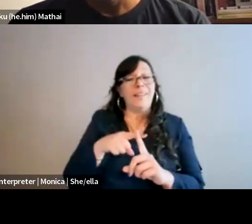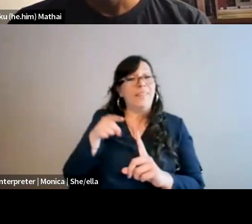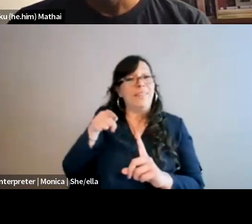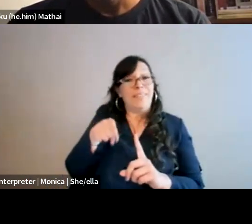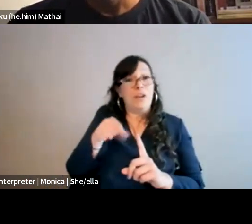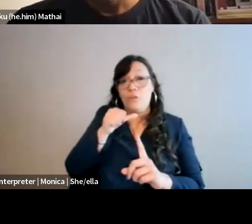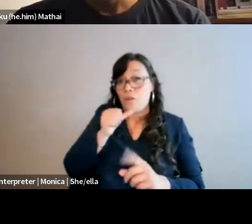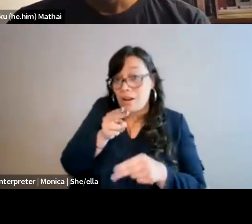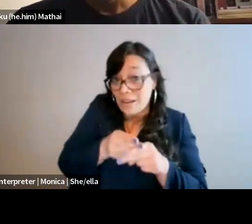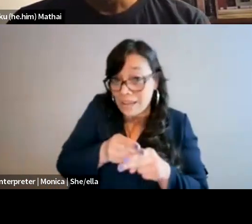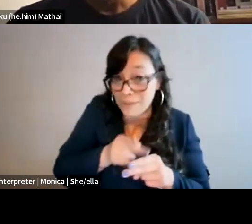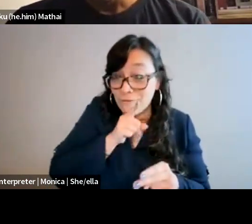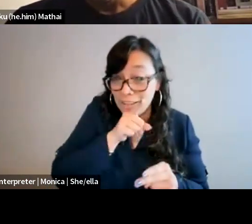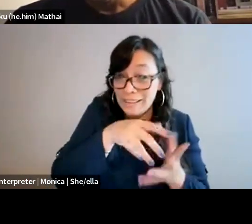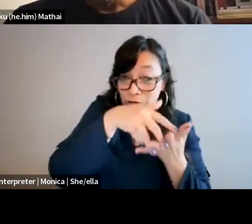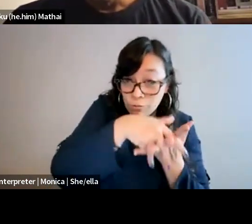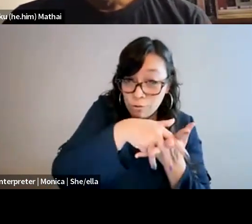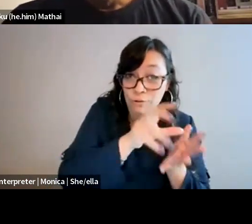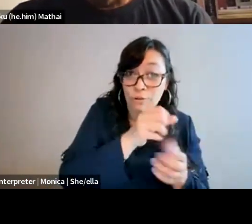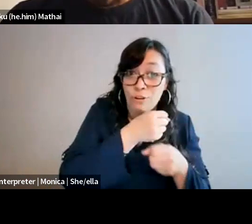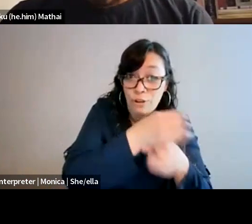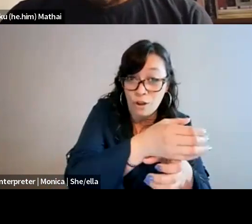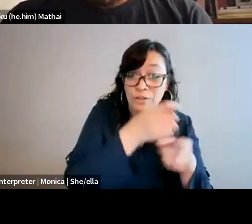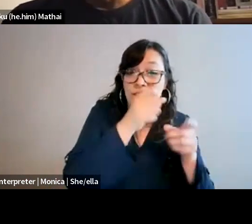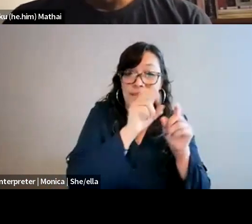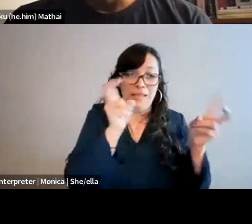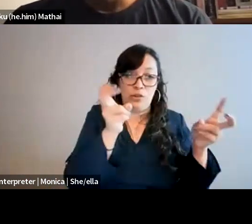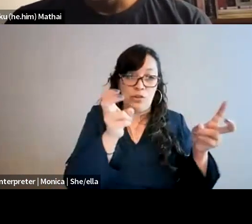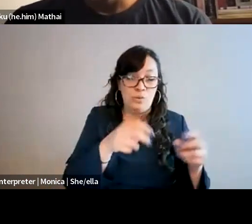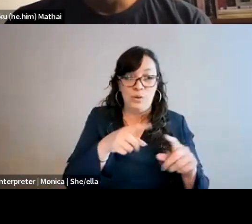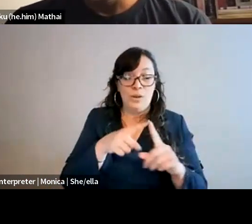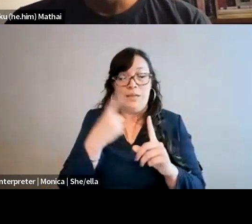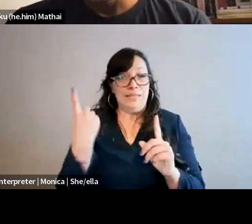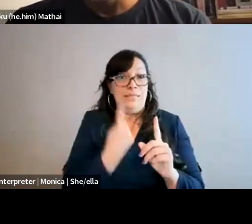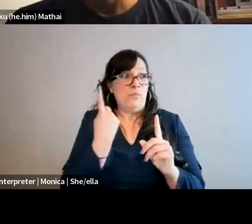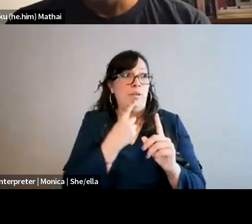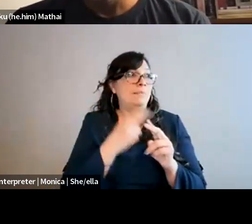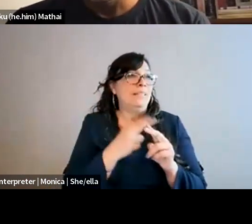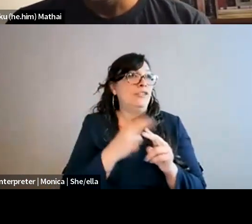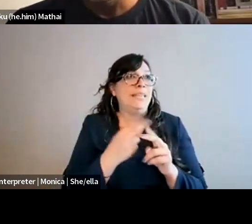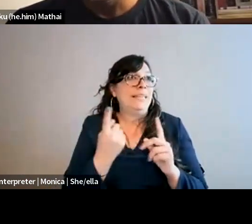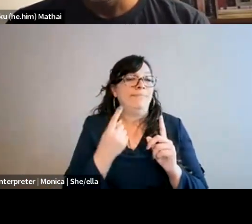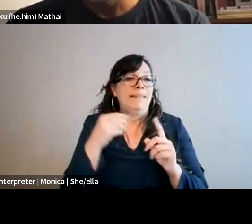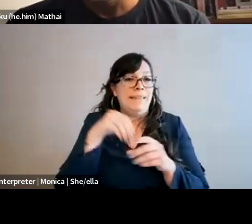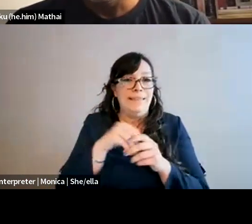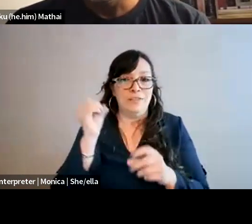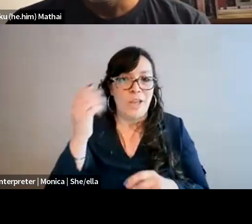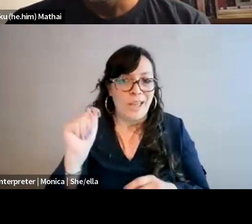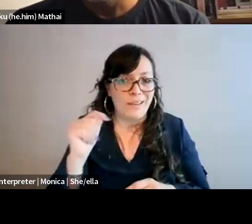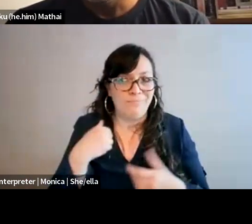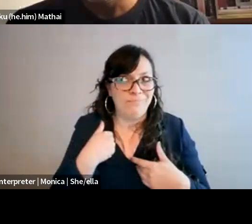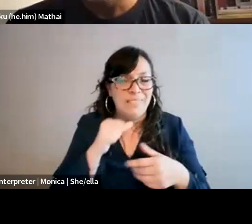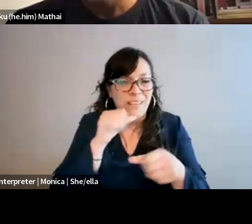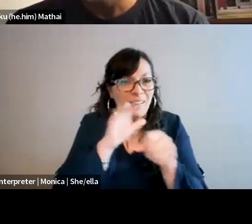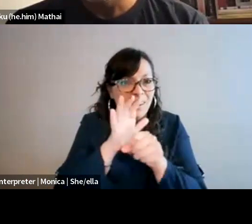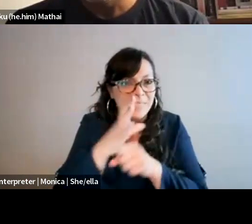not naming the root cause of the issues. Like someone is mentioning in the chat, lack of sleep